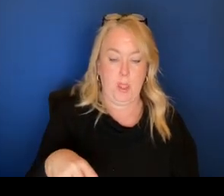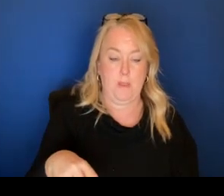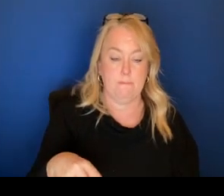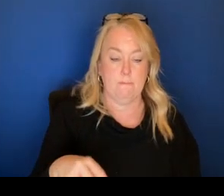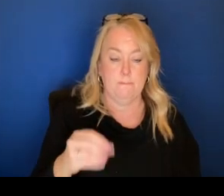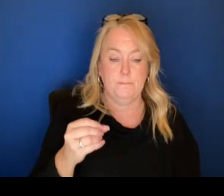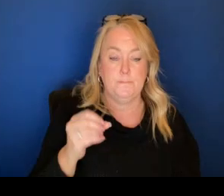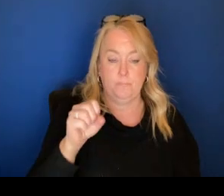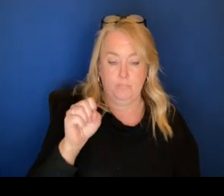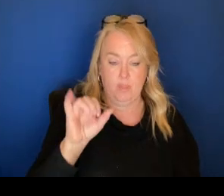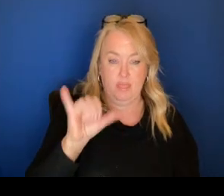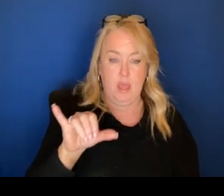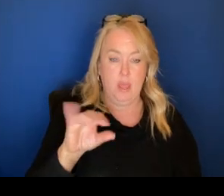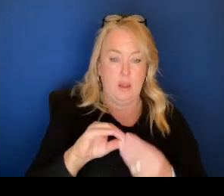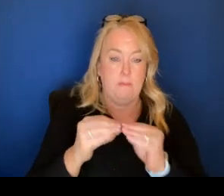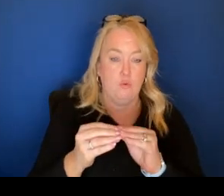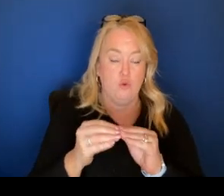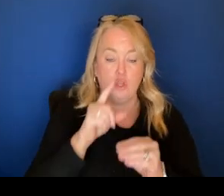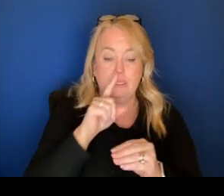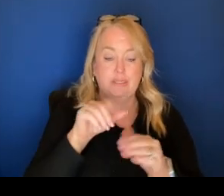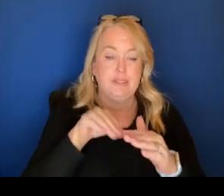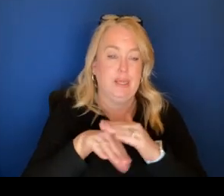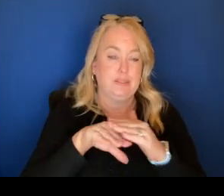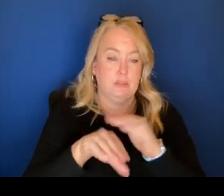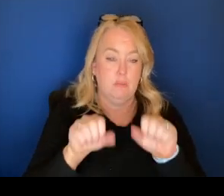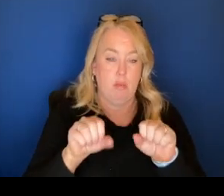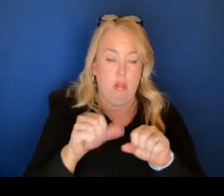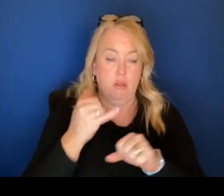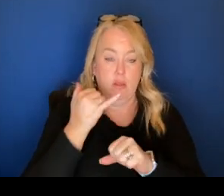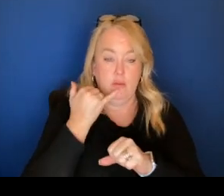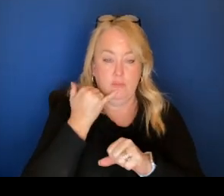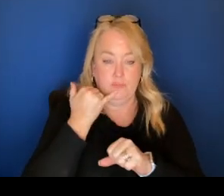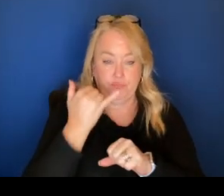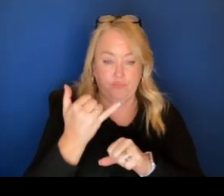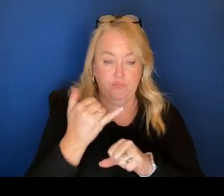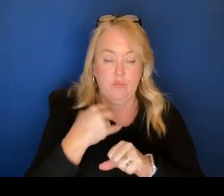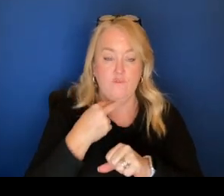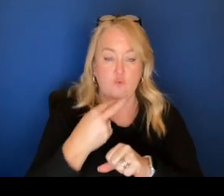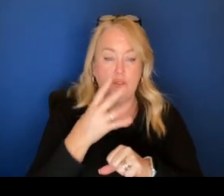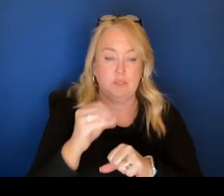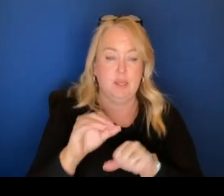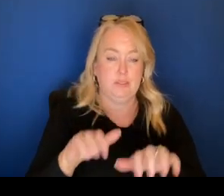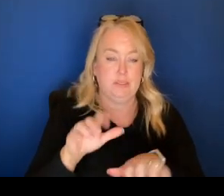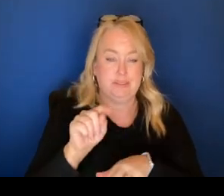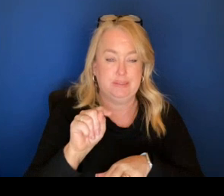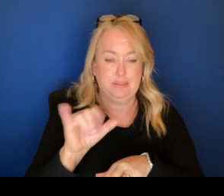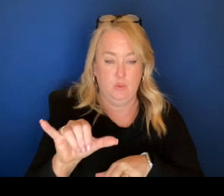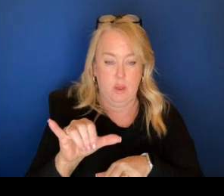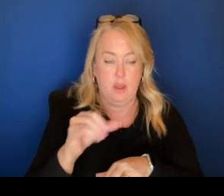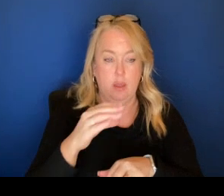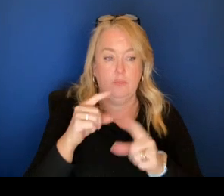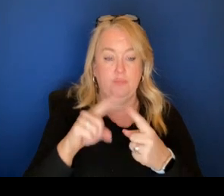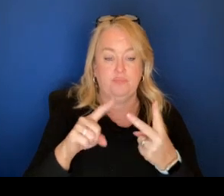888-341-7781. And that number is accessible by voice or teletypewriter, or email us